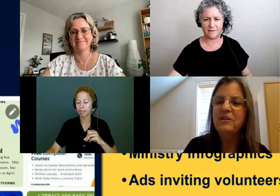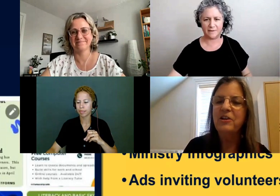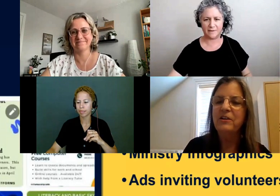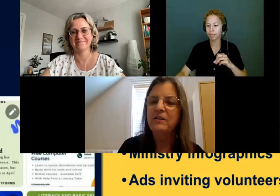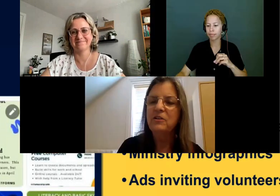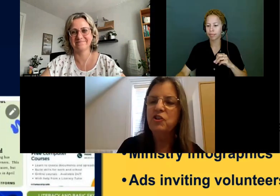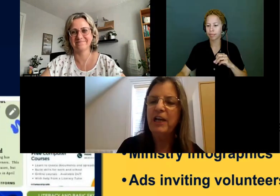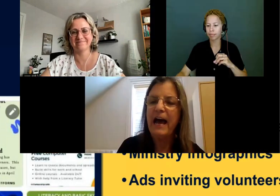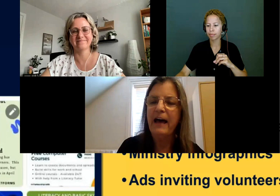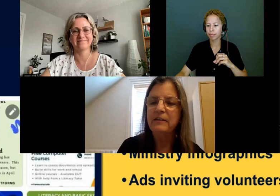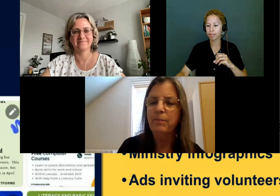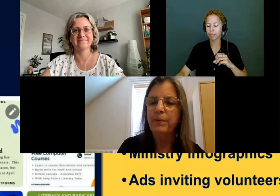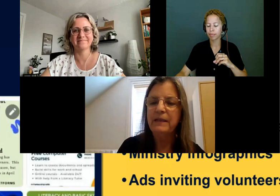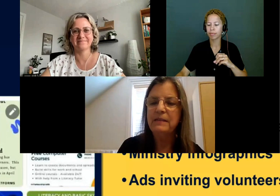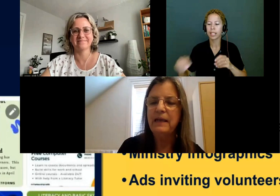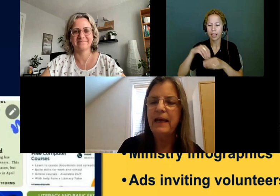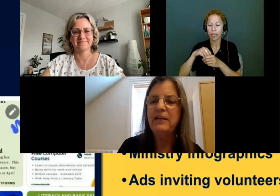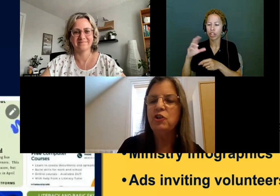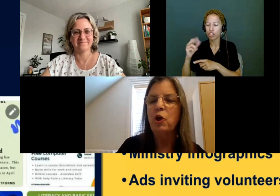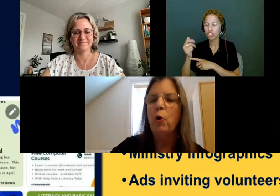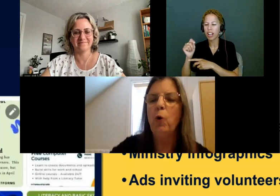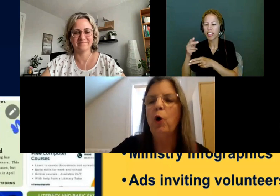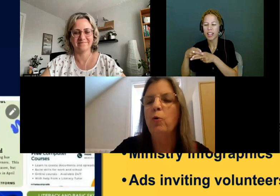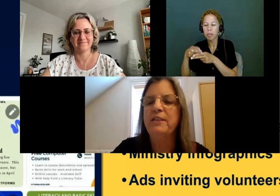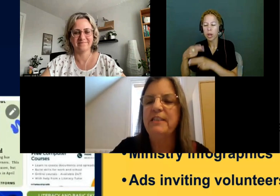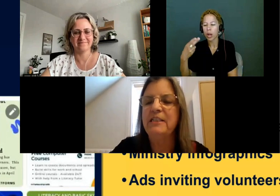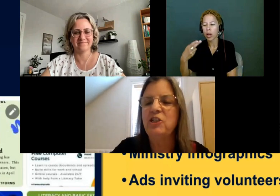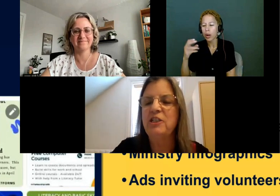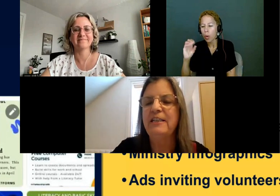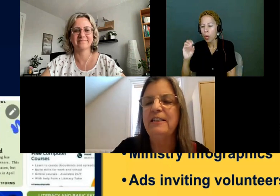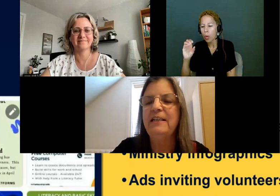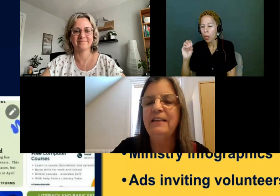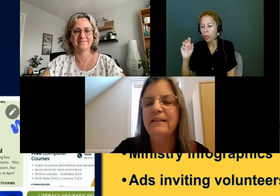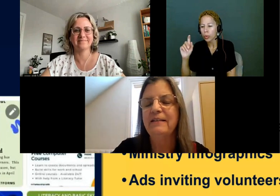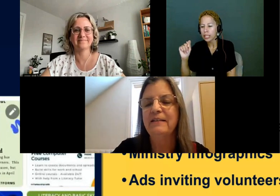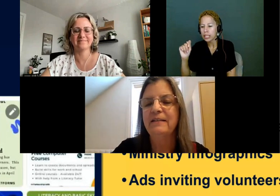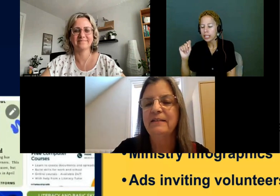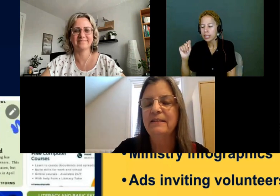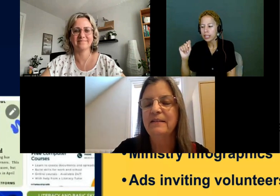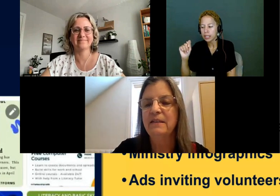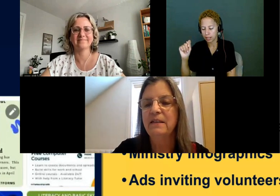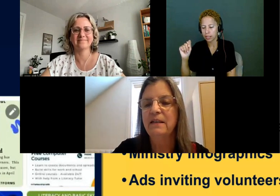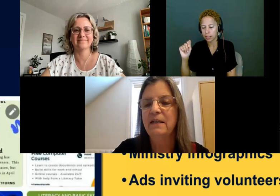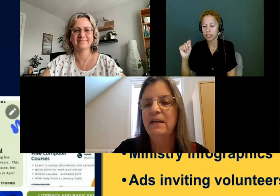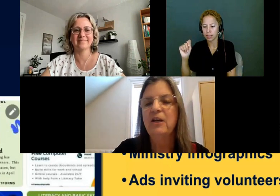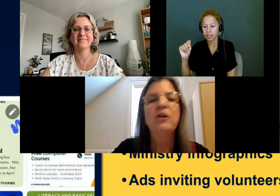one is in the chat, but it's HOOT